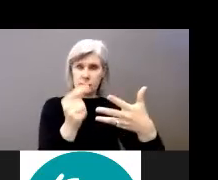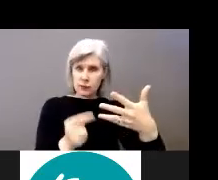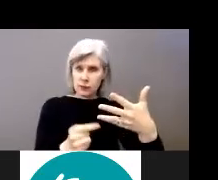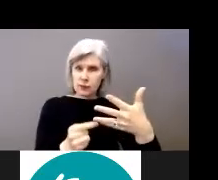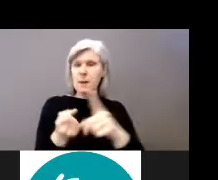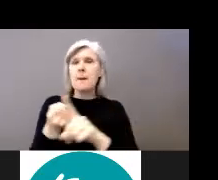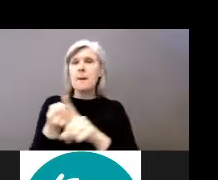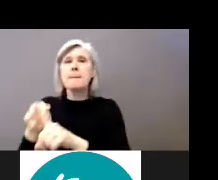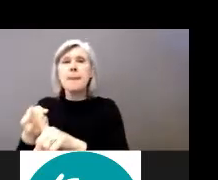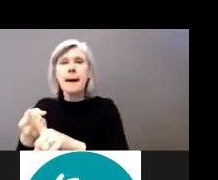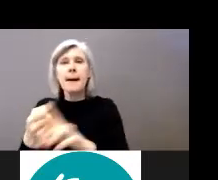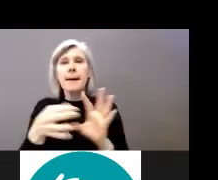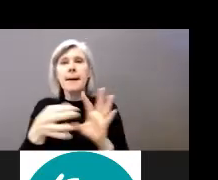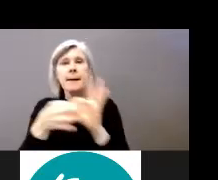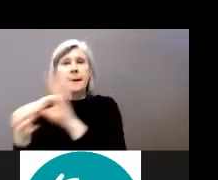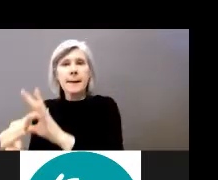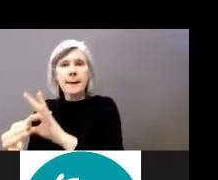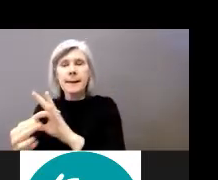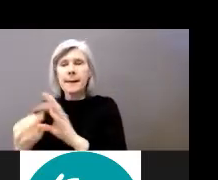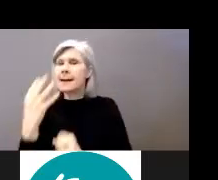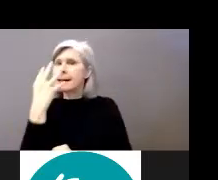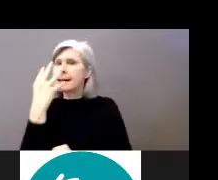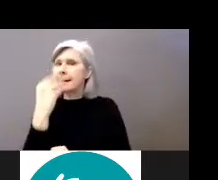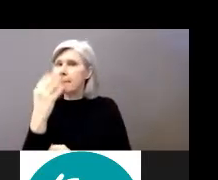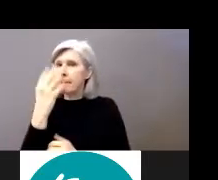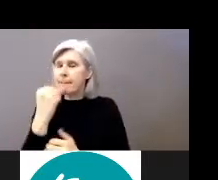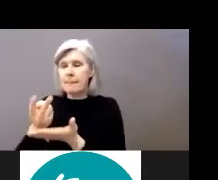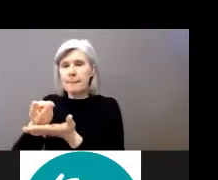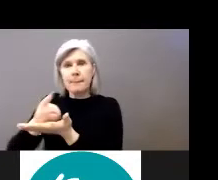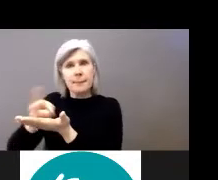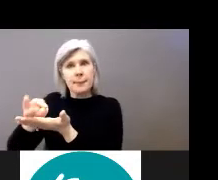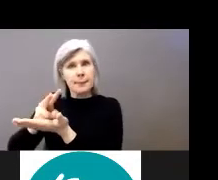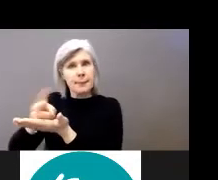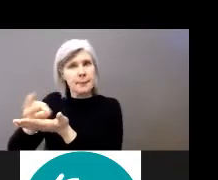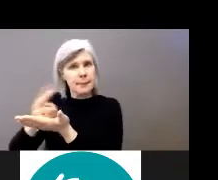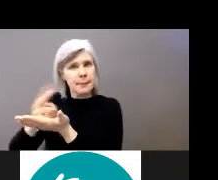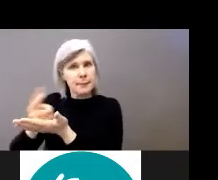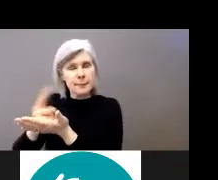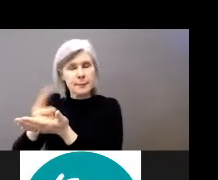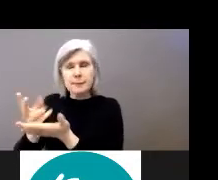sleep. As they get older, they start to have difficulties with their